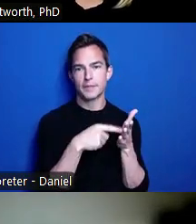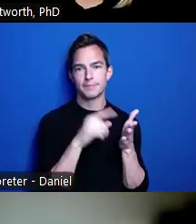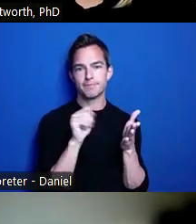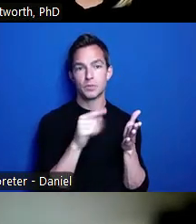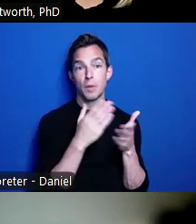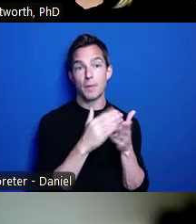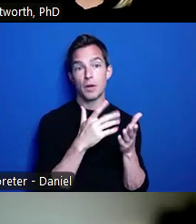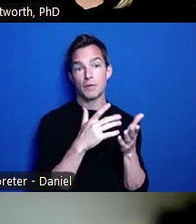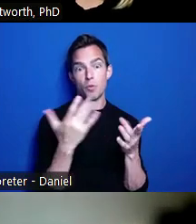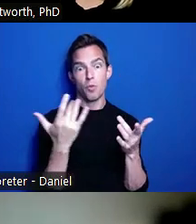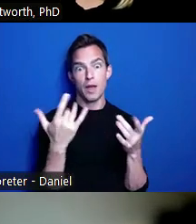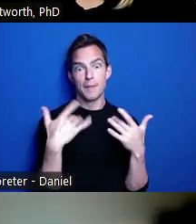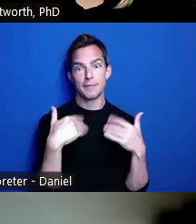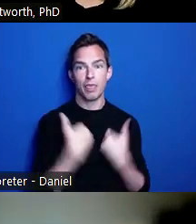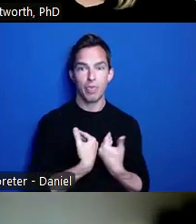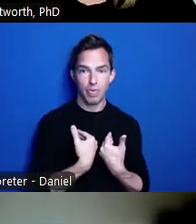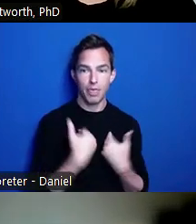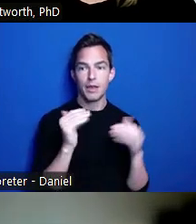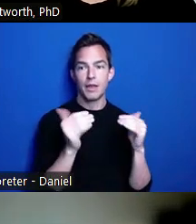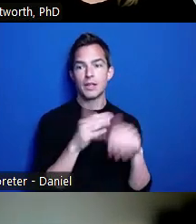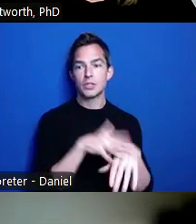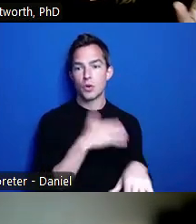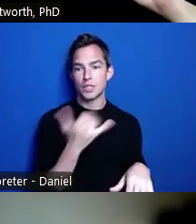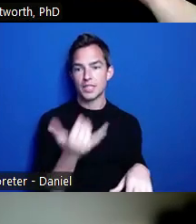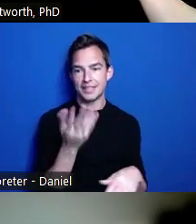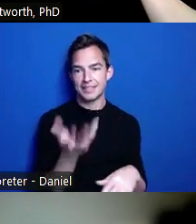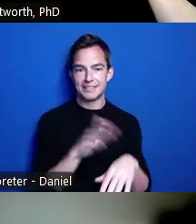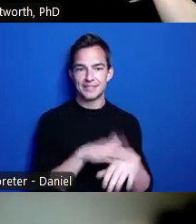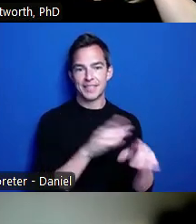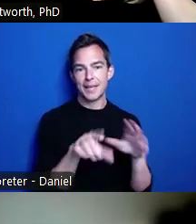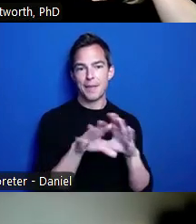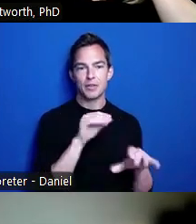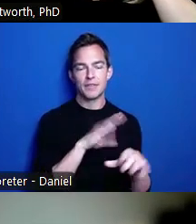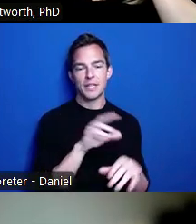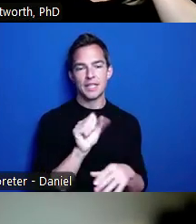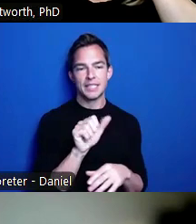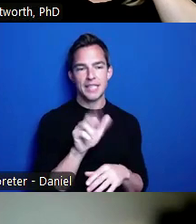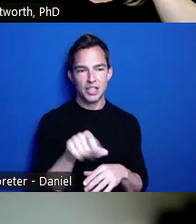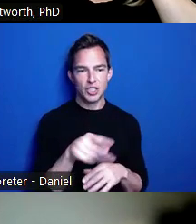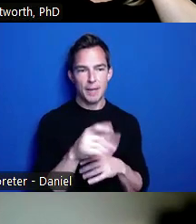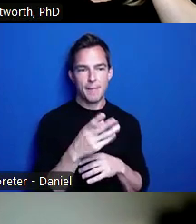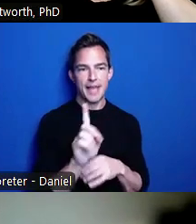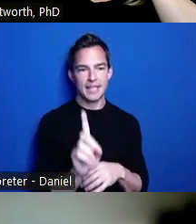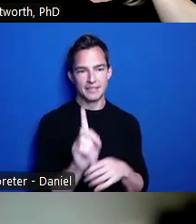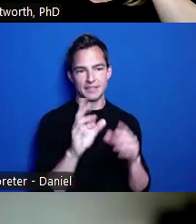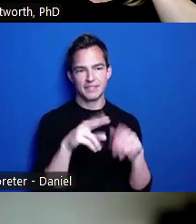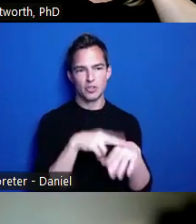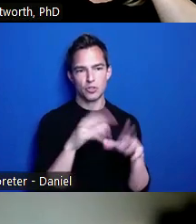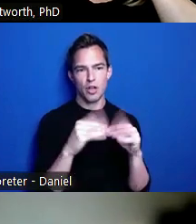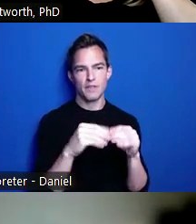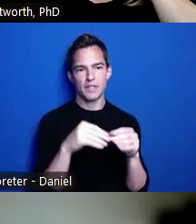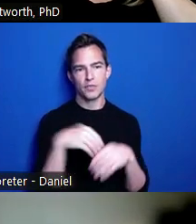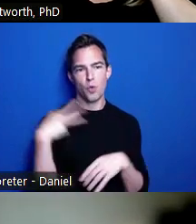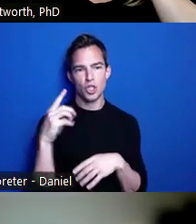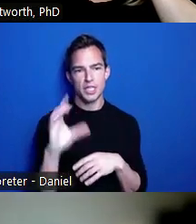of why I'm so tired and a little slow today is because I just came out of our NASMHPD annual conference in DC. And we